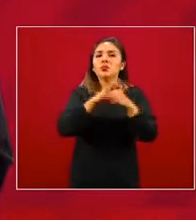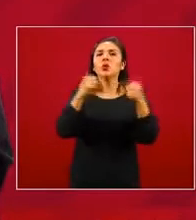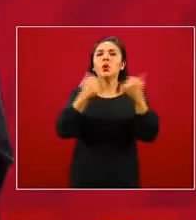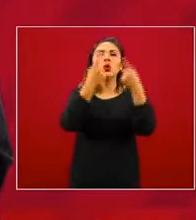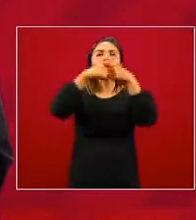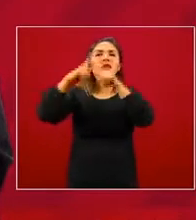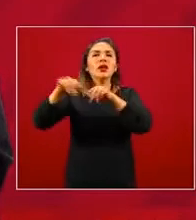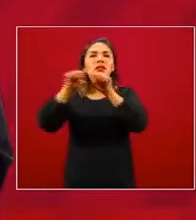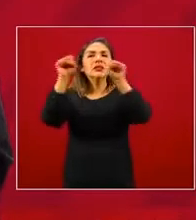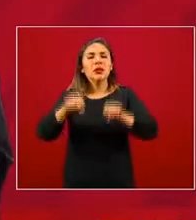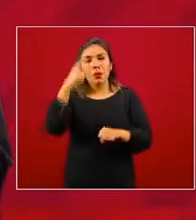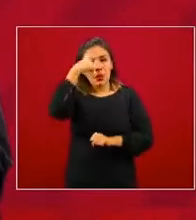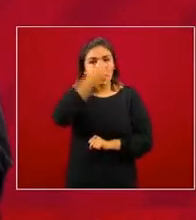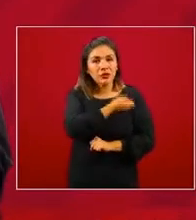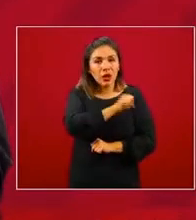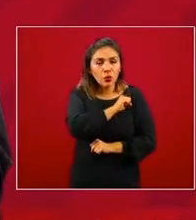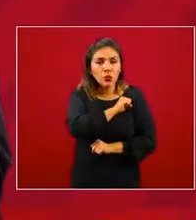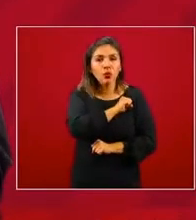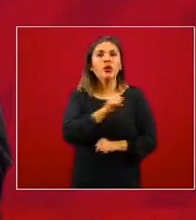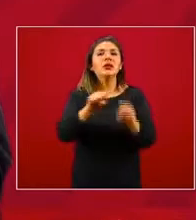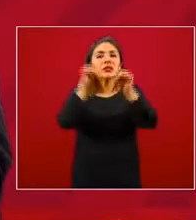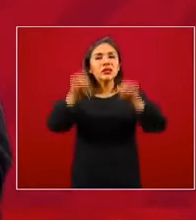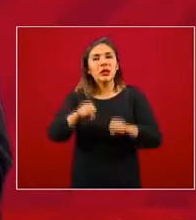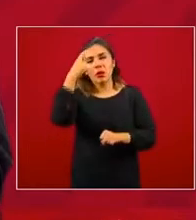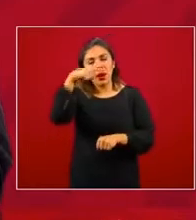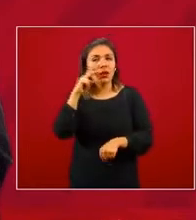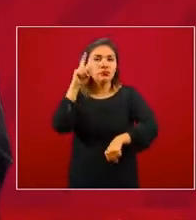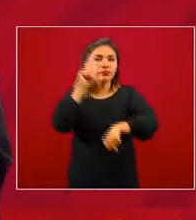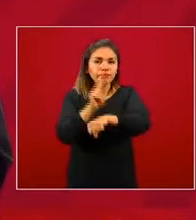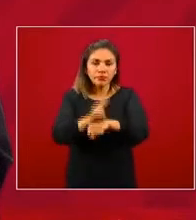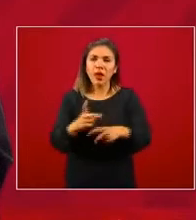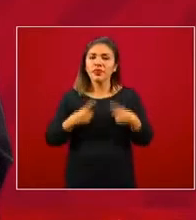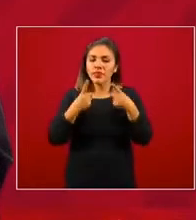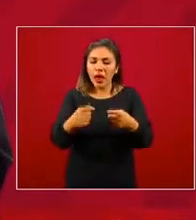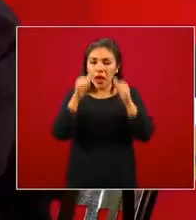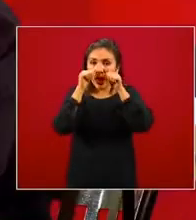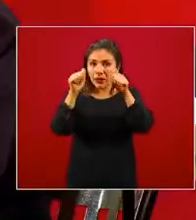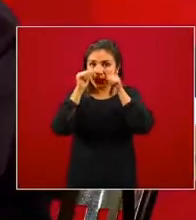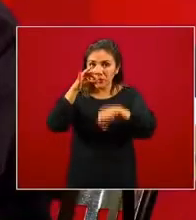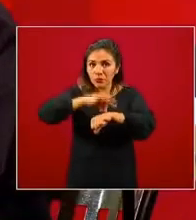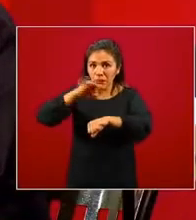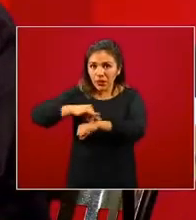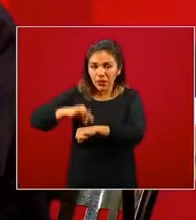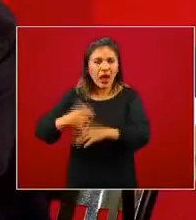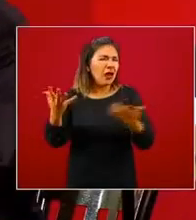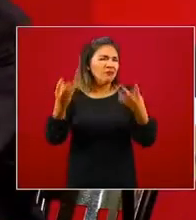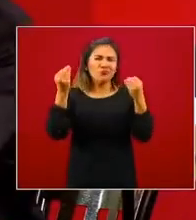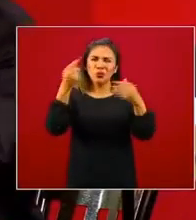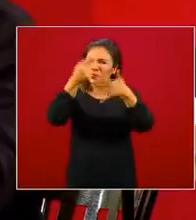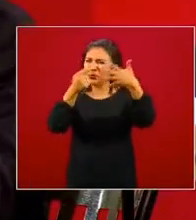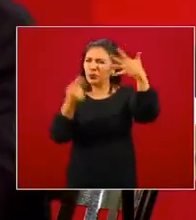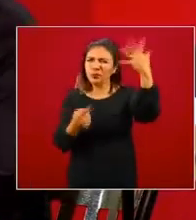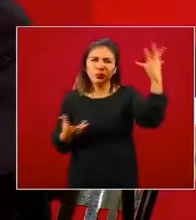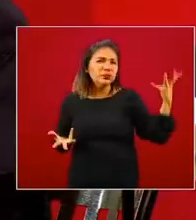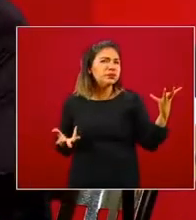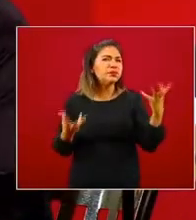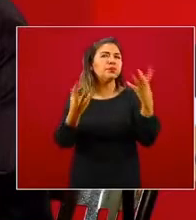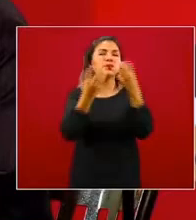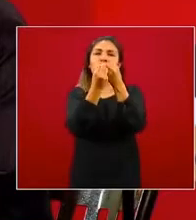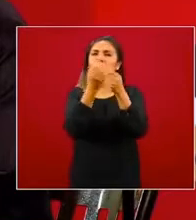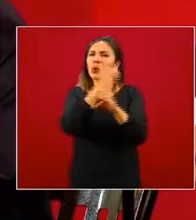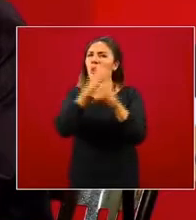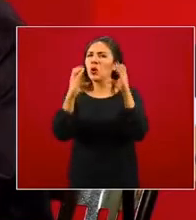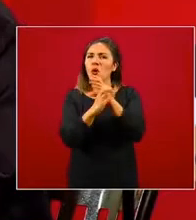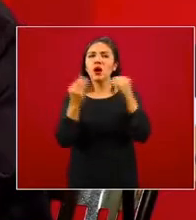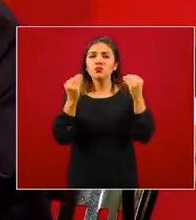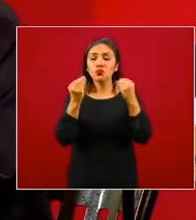and they can do outreach with health systems. Then we also have institutions that are helping out with medical